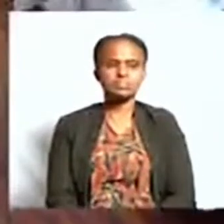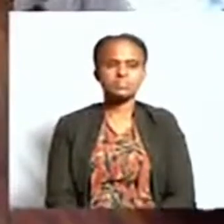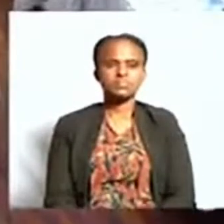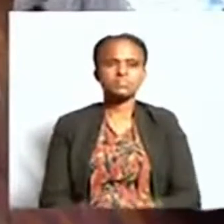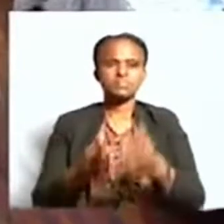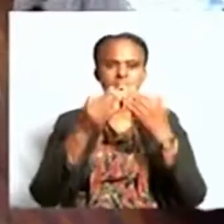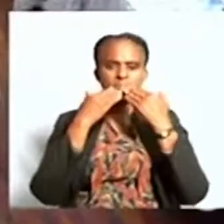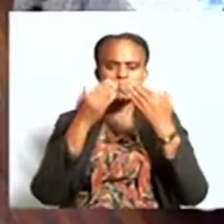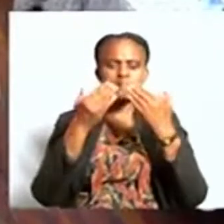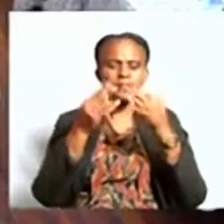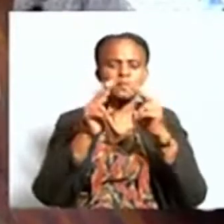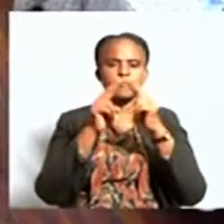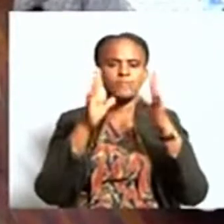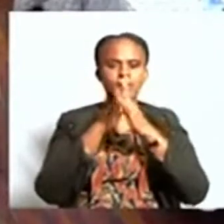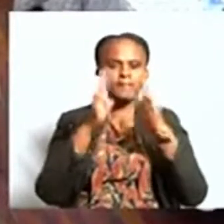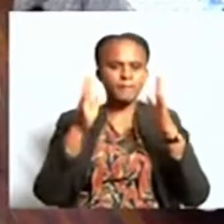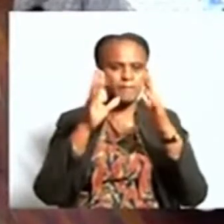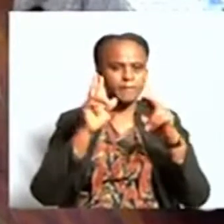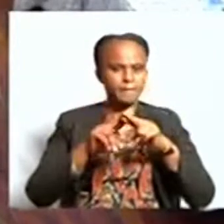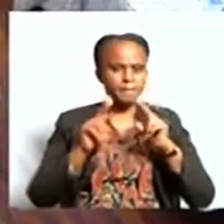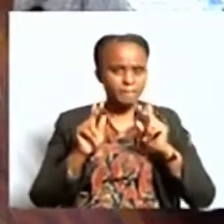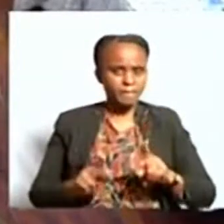Thank you very much, Chair.